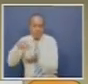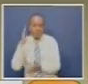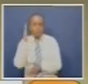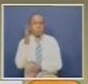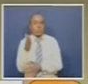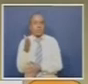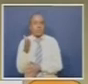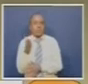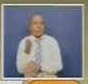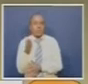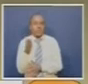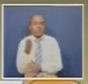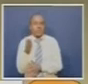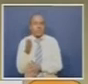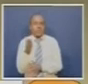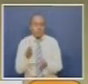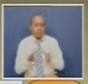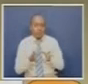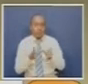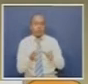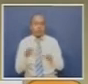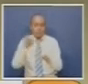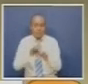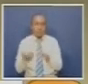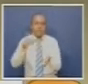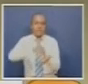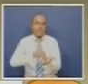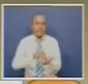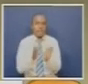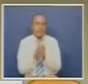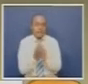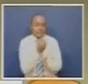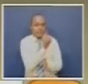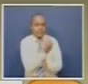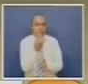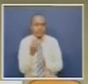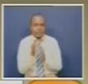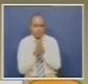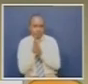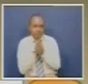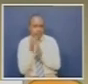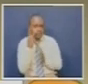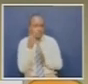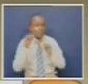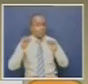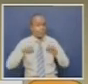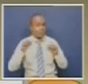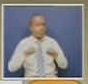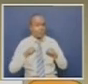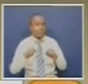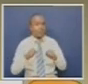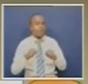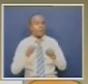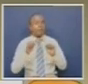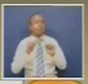could force a rerun. And each one of them is anticipating the possibility that they could